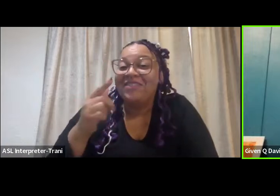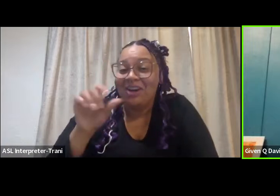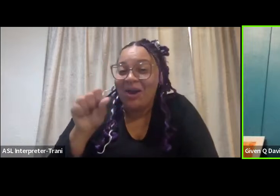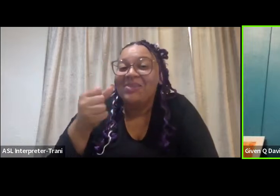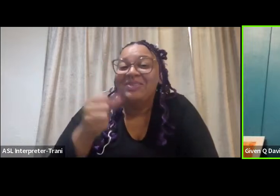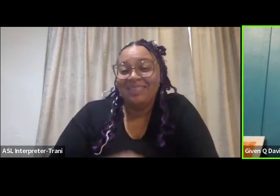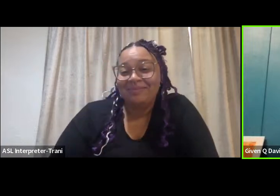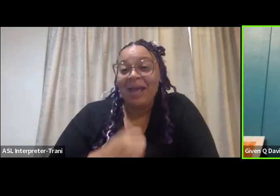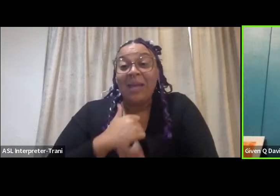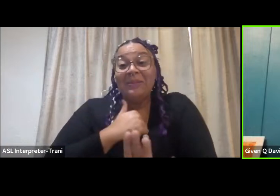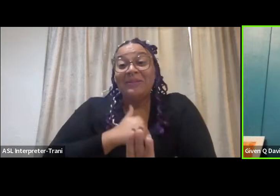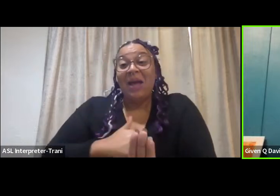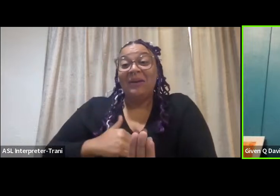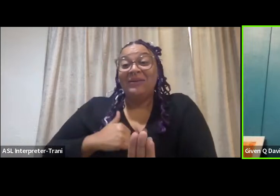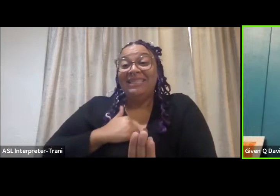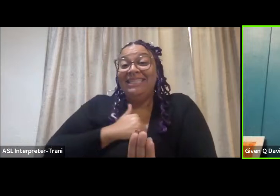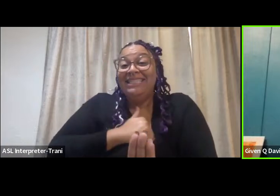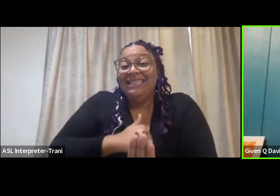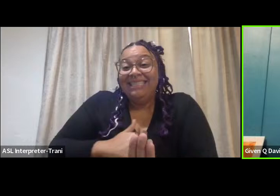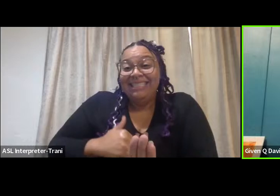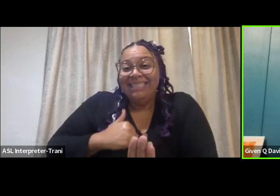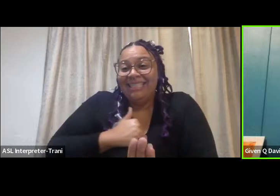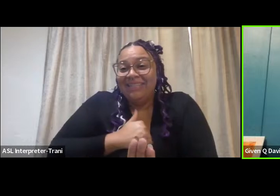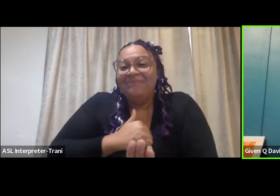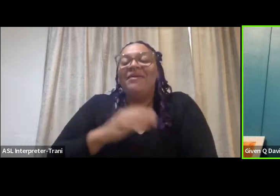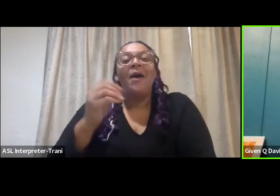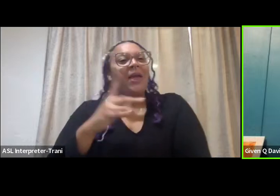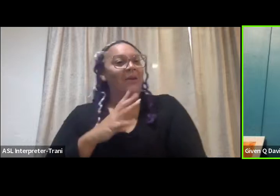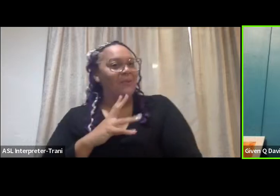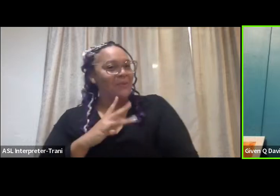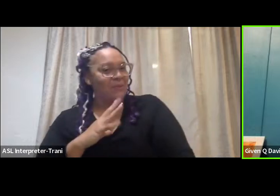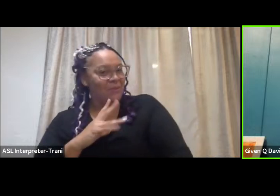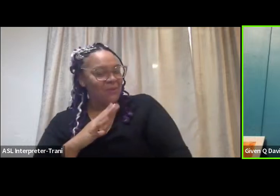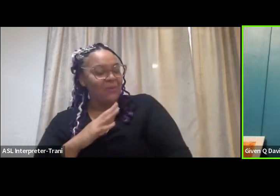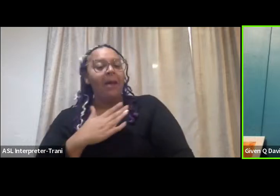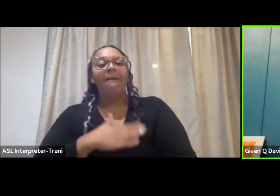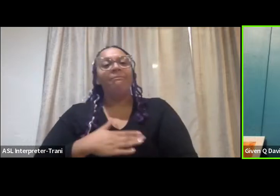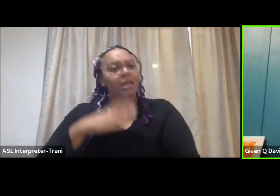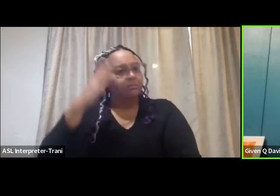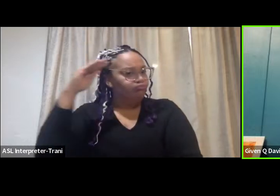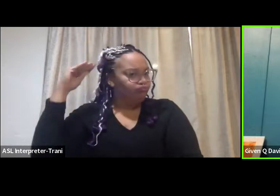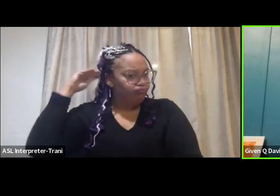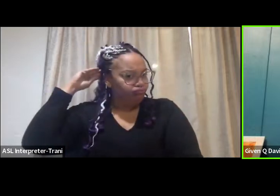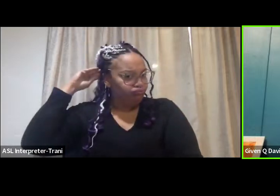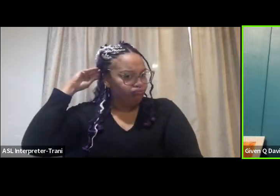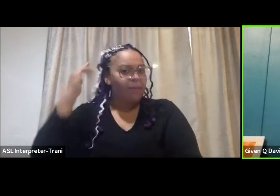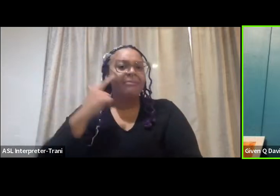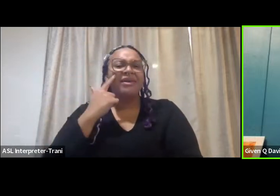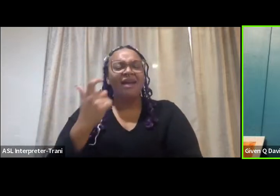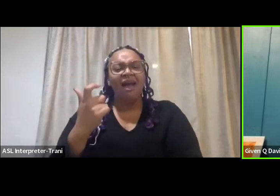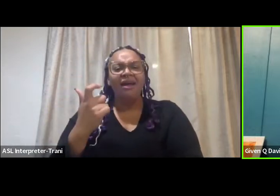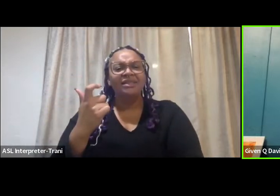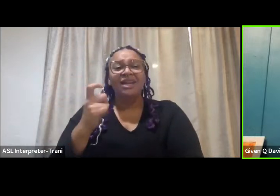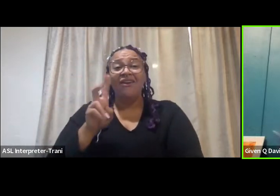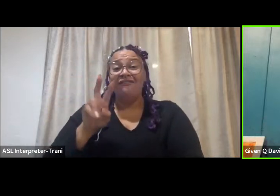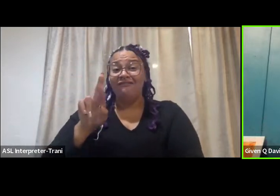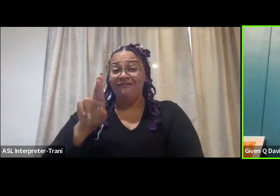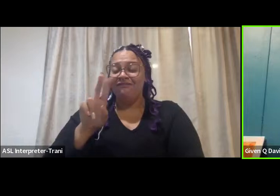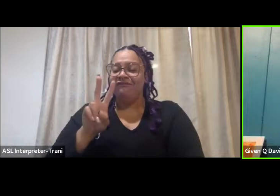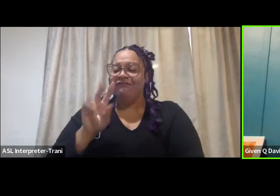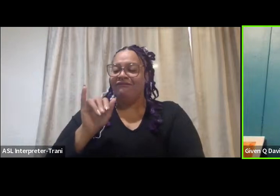I'm sorry. Okay, cool. Yeah, please keep that in mind because the Virgo energy